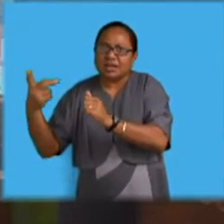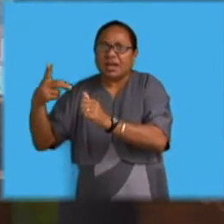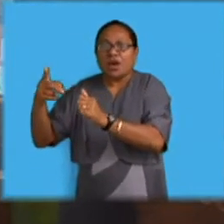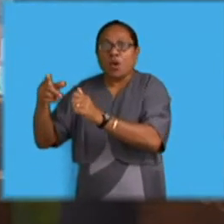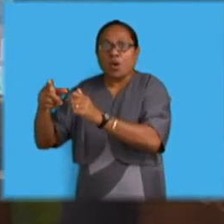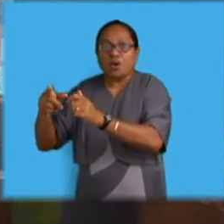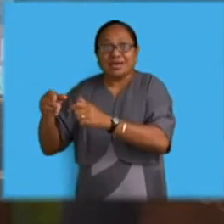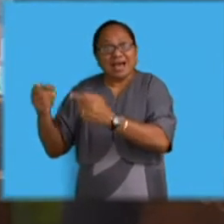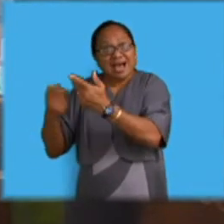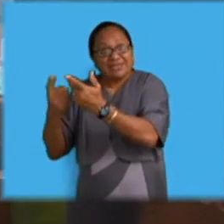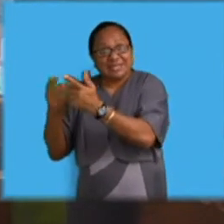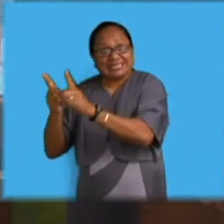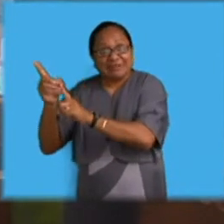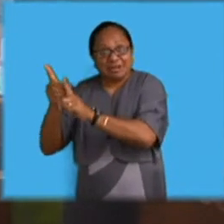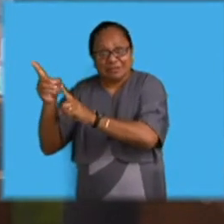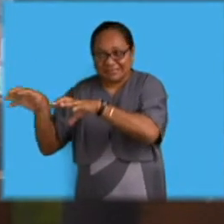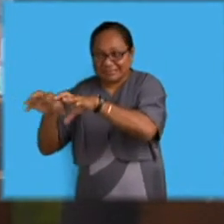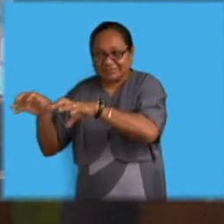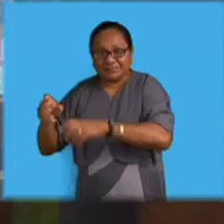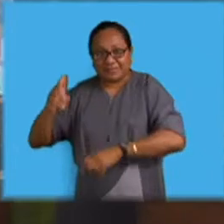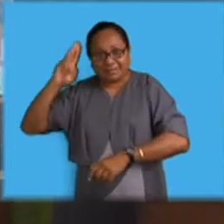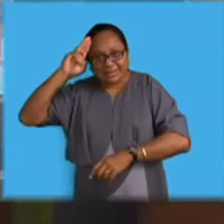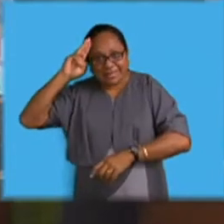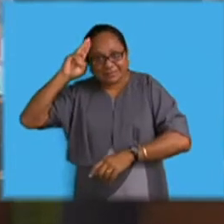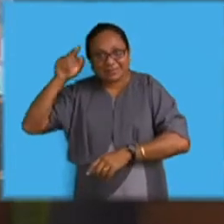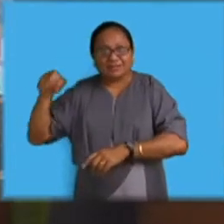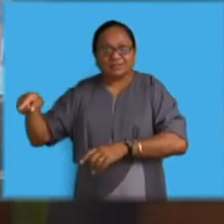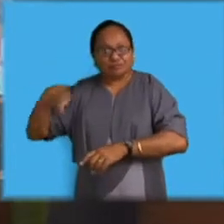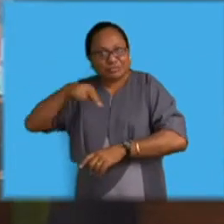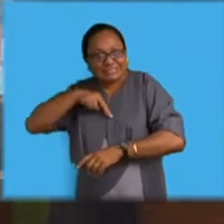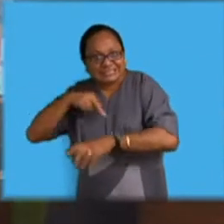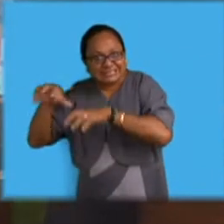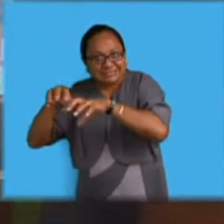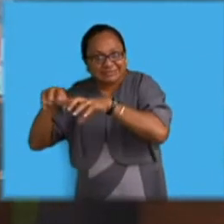activities, and celebration of special days or international days.